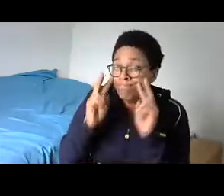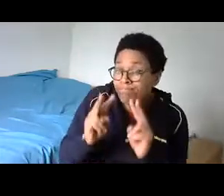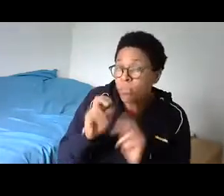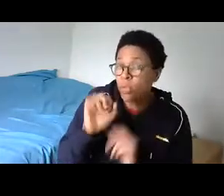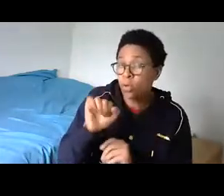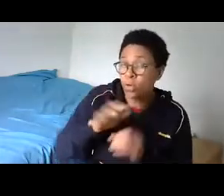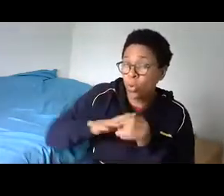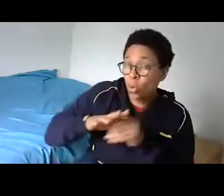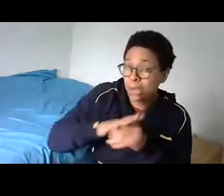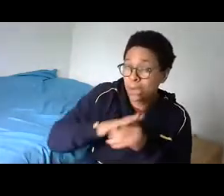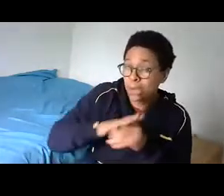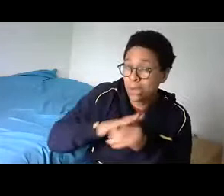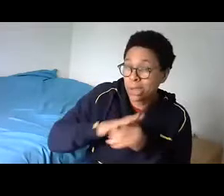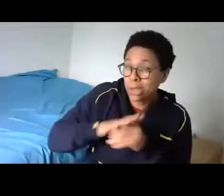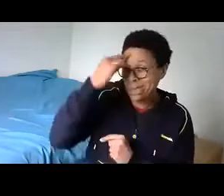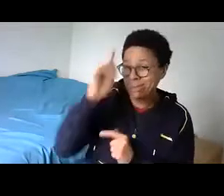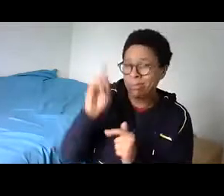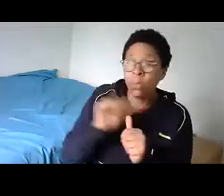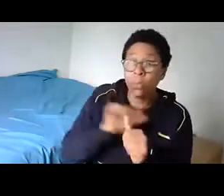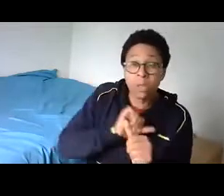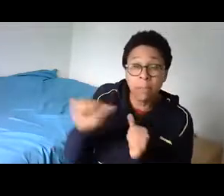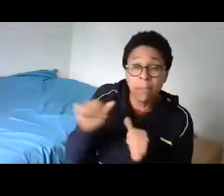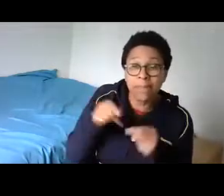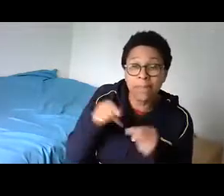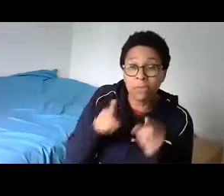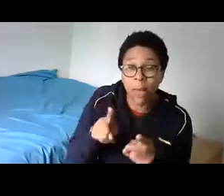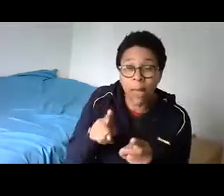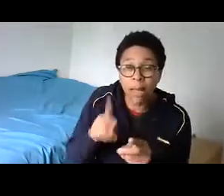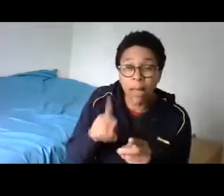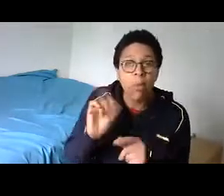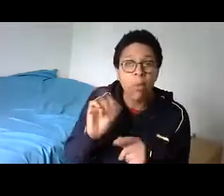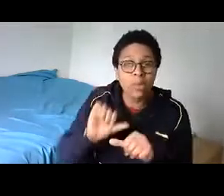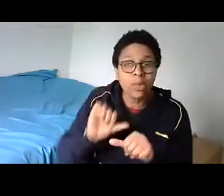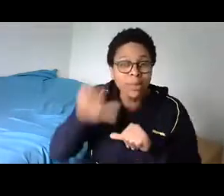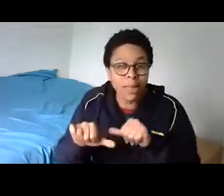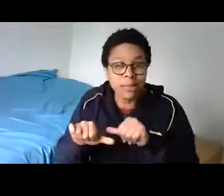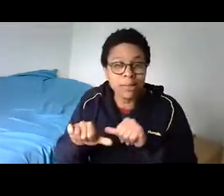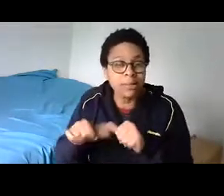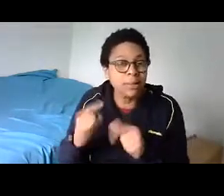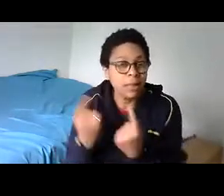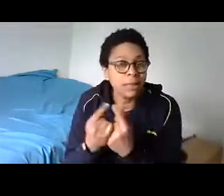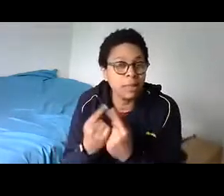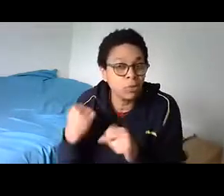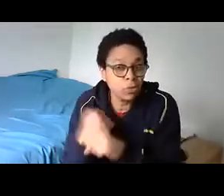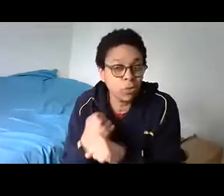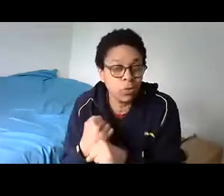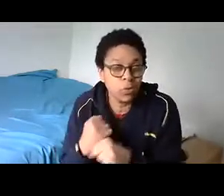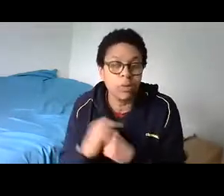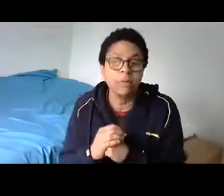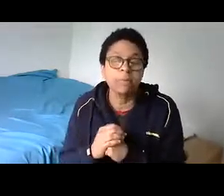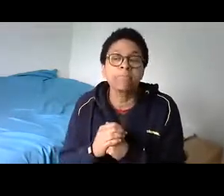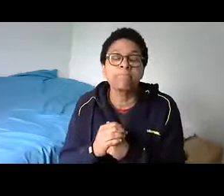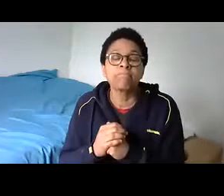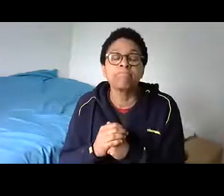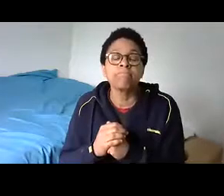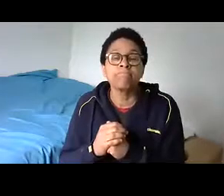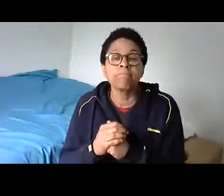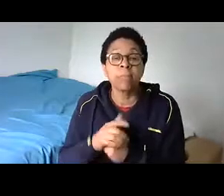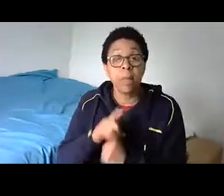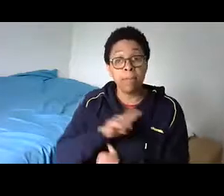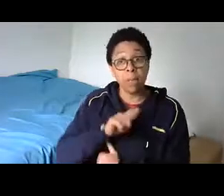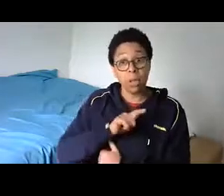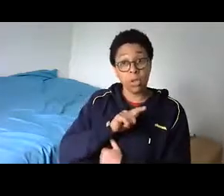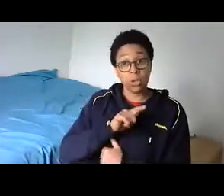best way to go is. So maybe because I think social